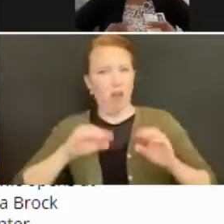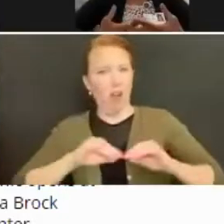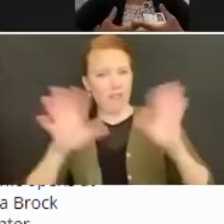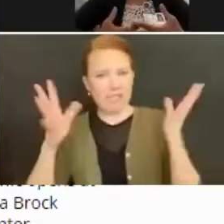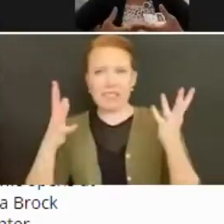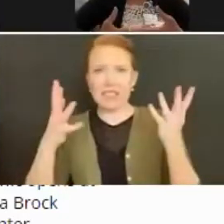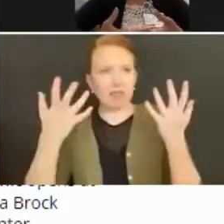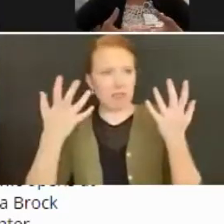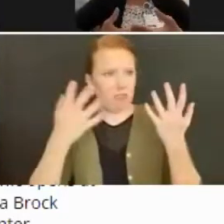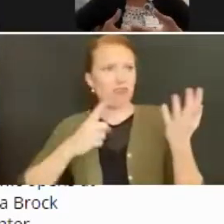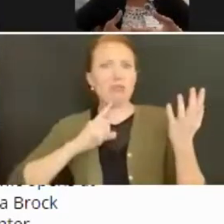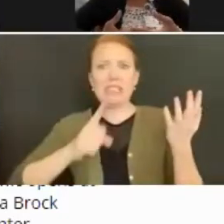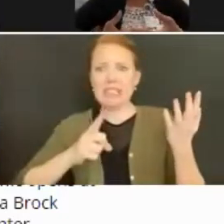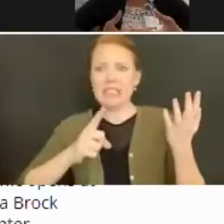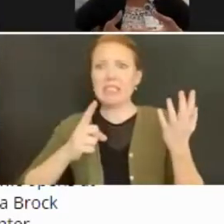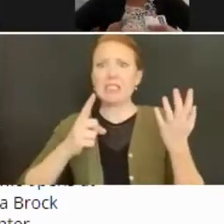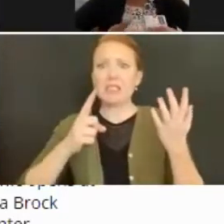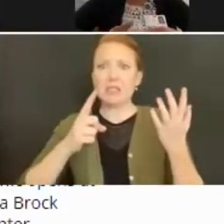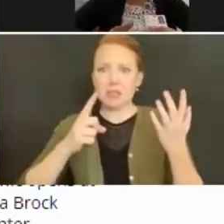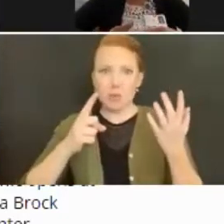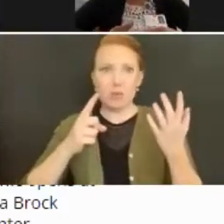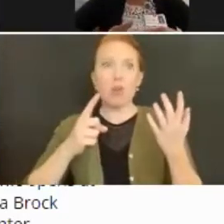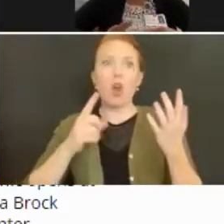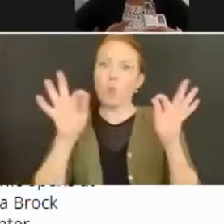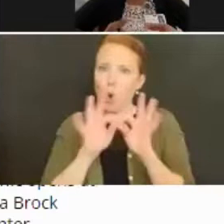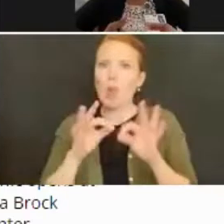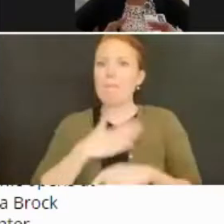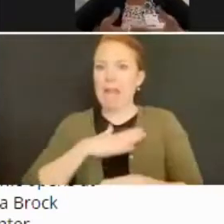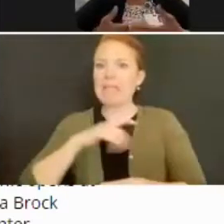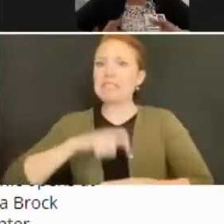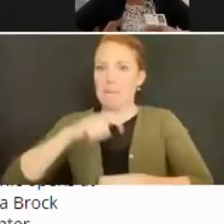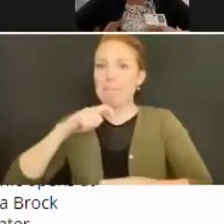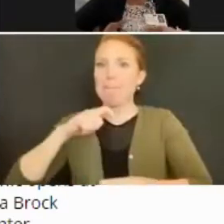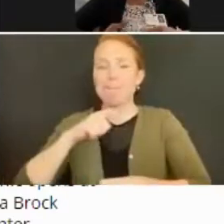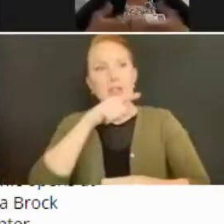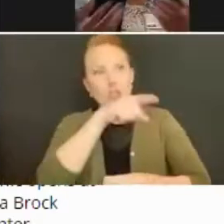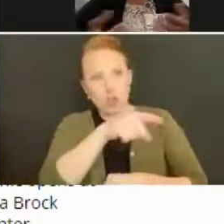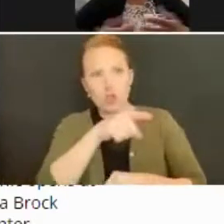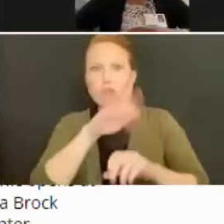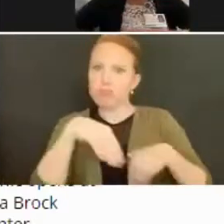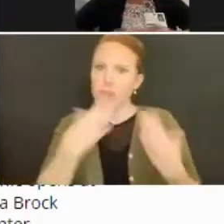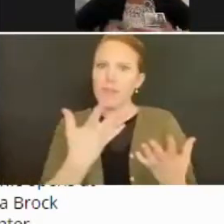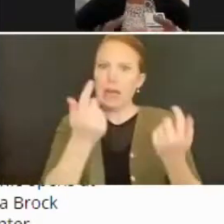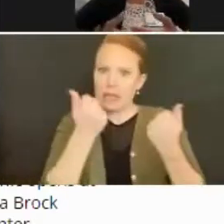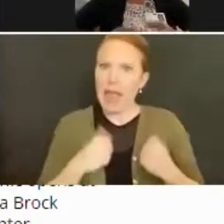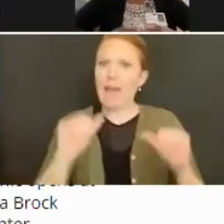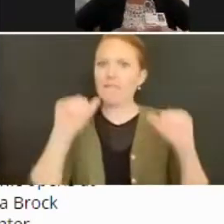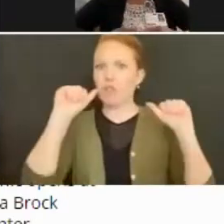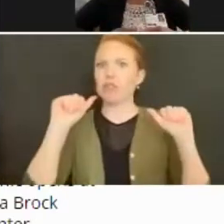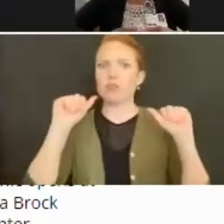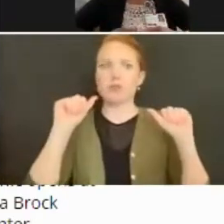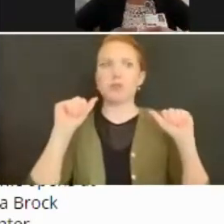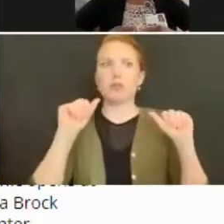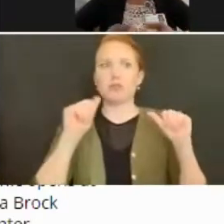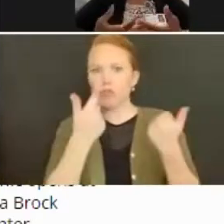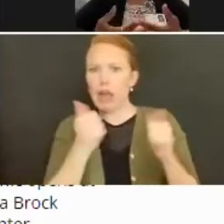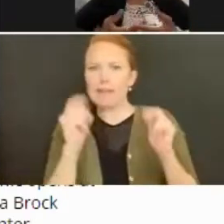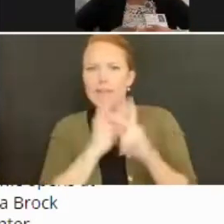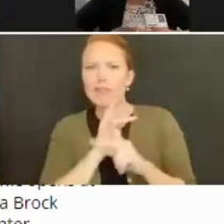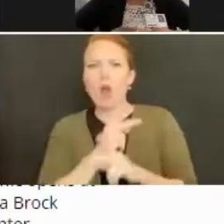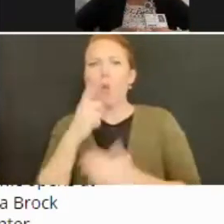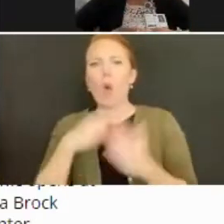really worth my time, and you put an effort into me, knowing me, what I'm doing, and in